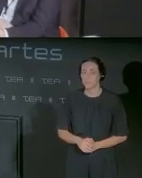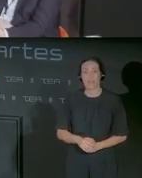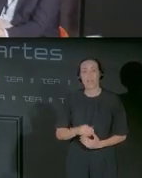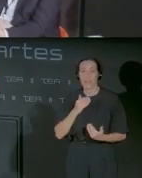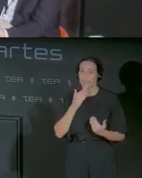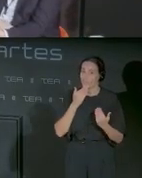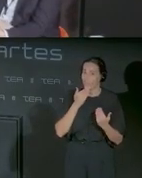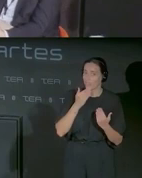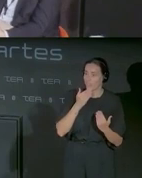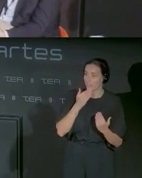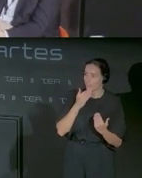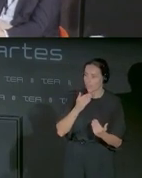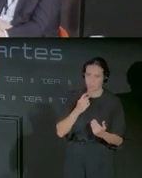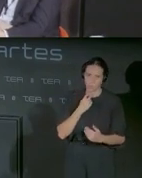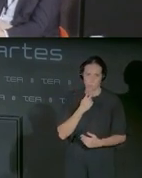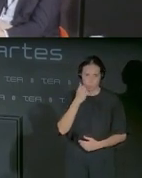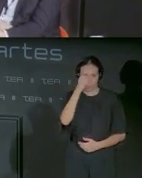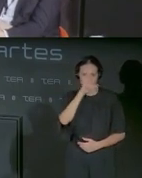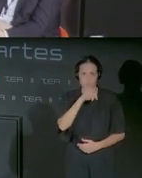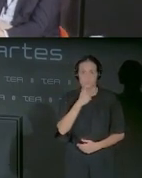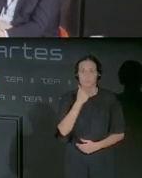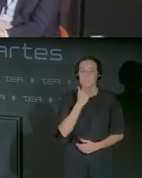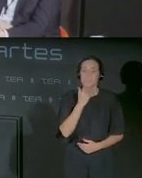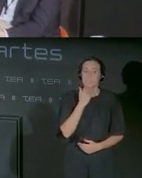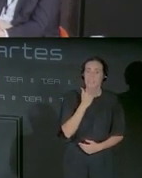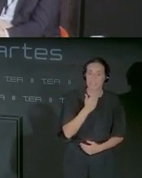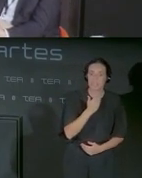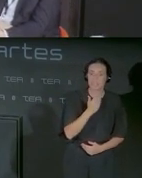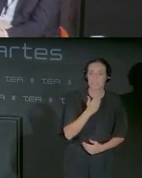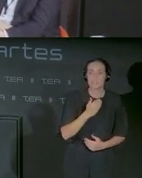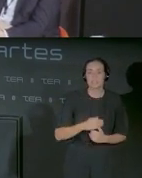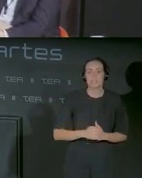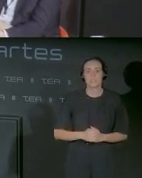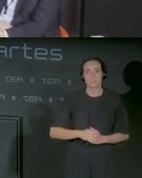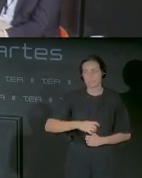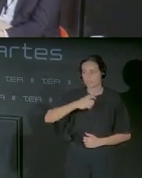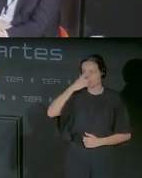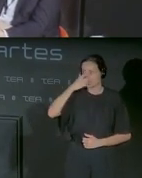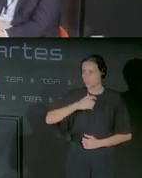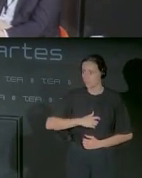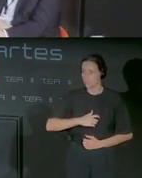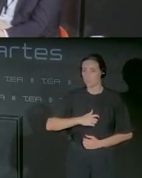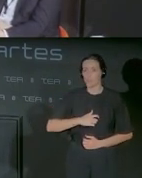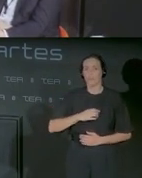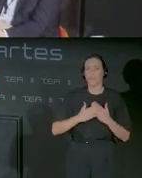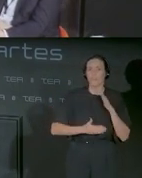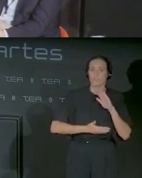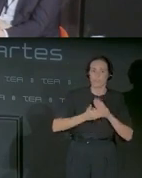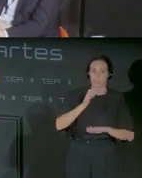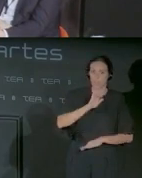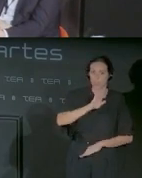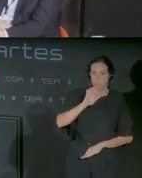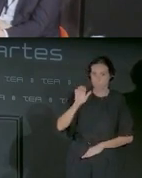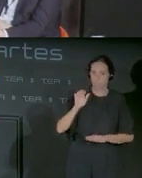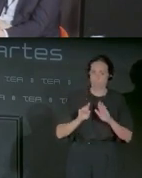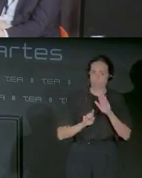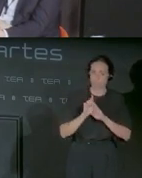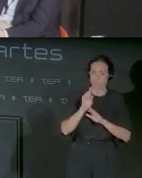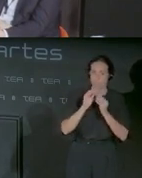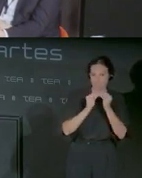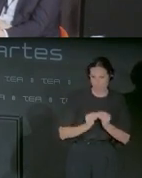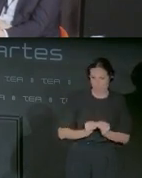Thank you. I'm Rebecca Kaleva from the European Games Developer Federation. One of the things that is often a bit overlooked when we talk about public funding